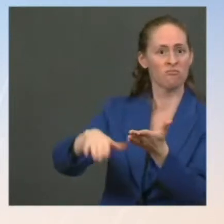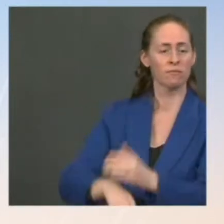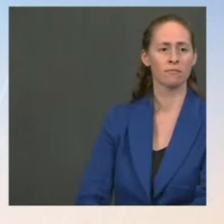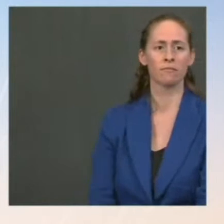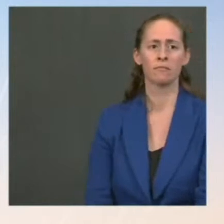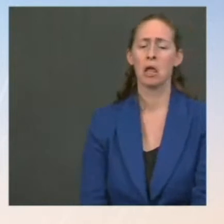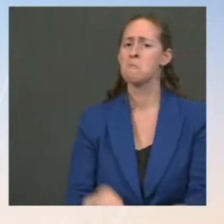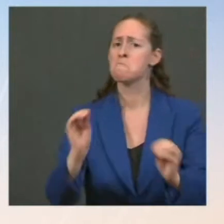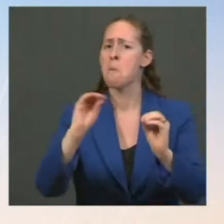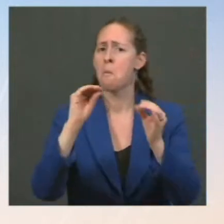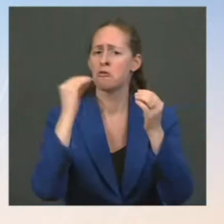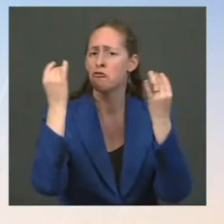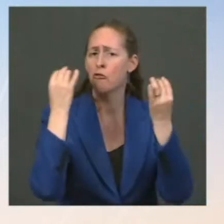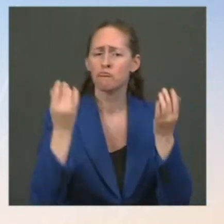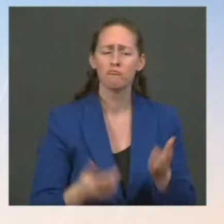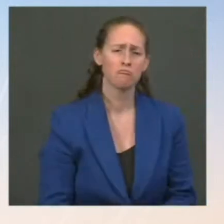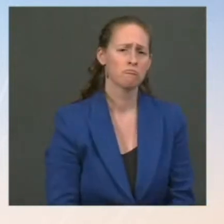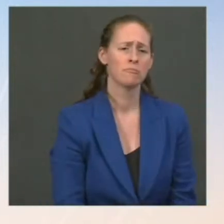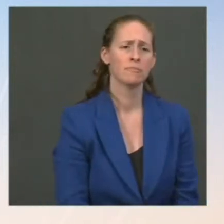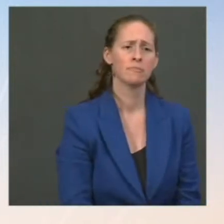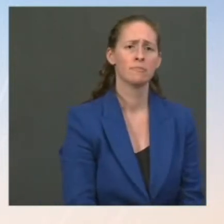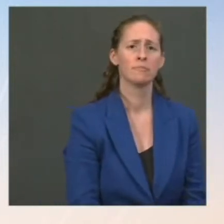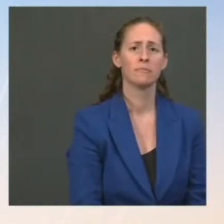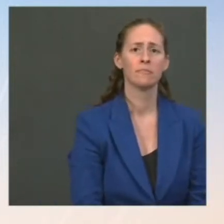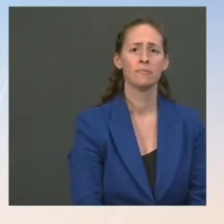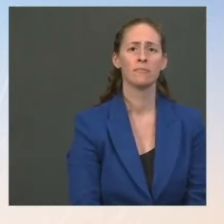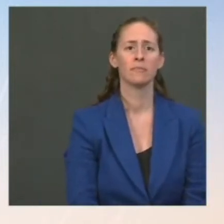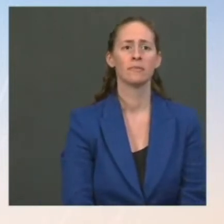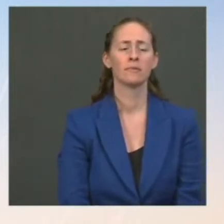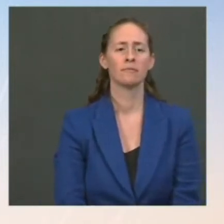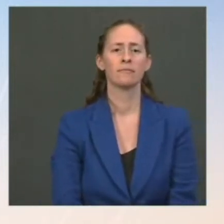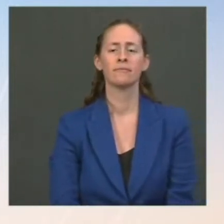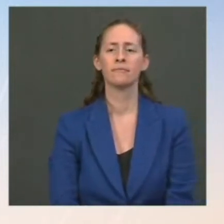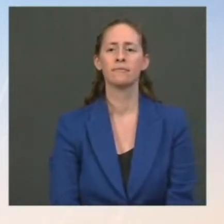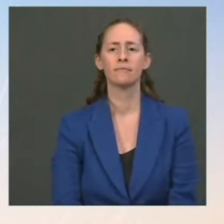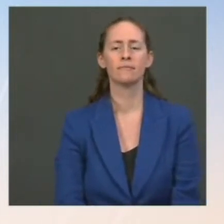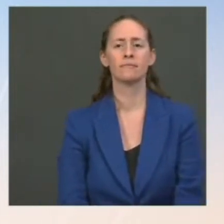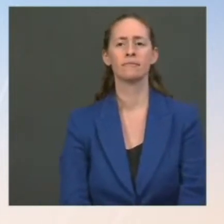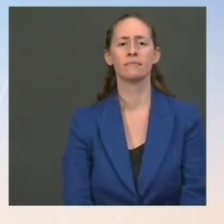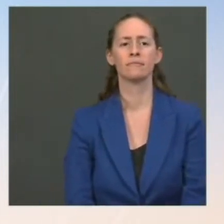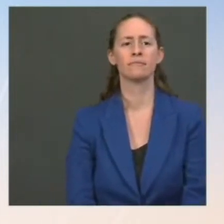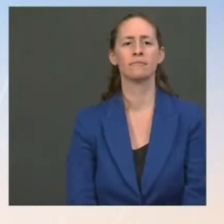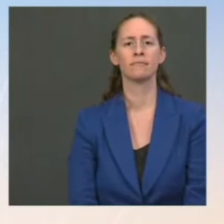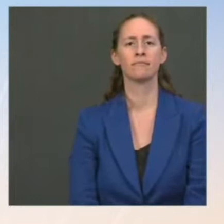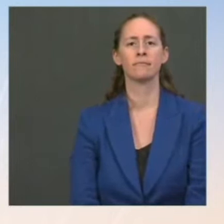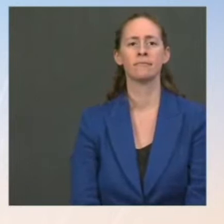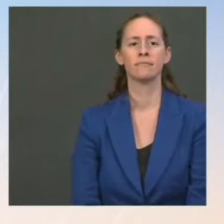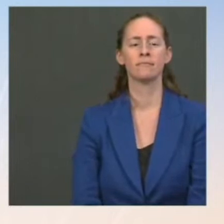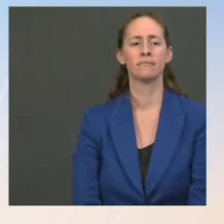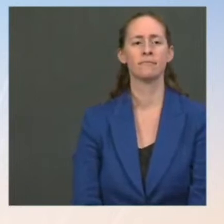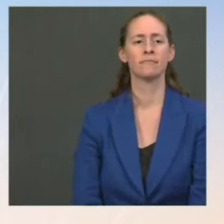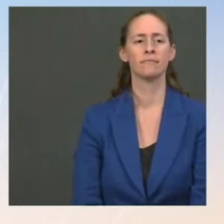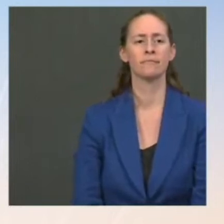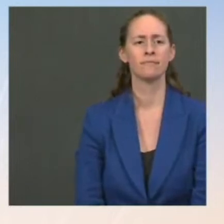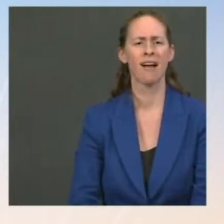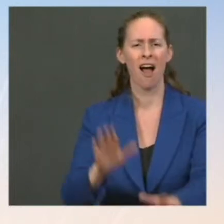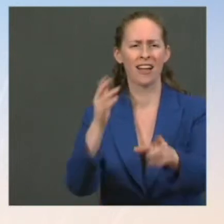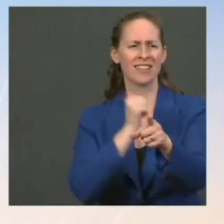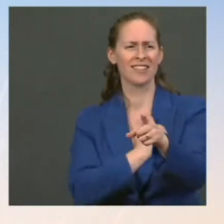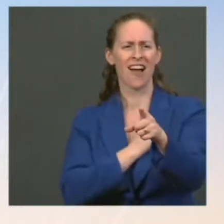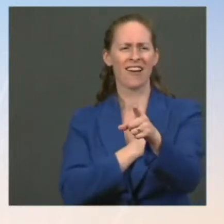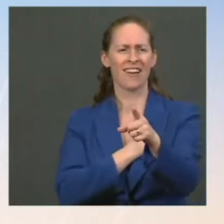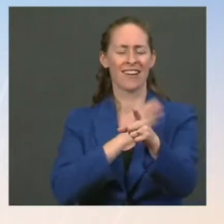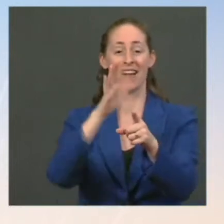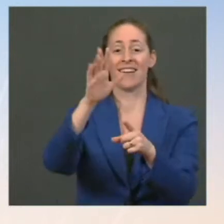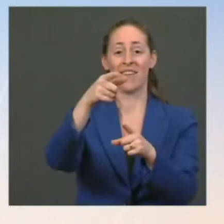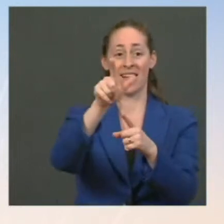ahead. Me? Go ahead. Thank you very much. Sorry, I was calling on him. Go ahead. Go ahead. So sorry.